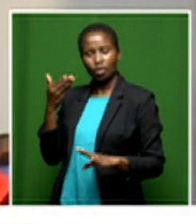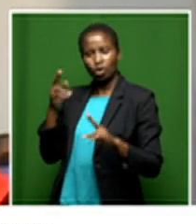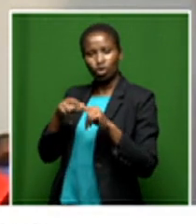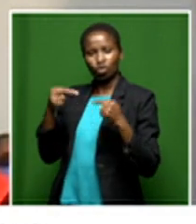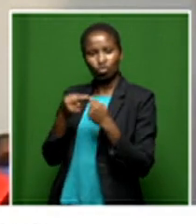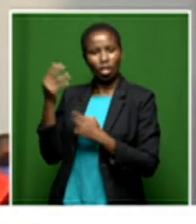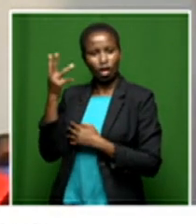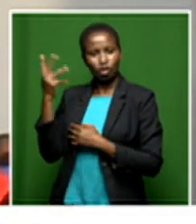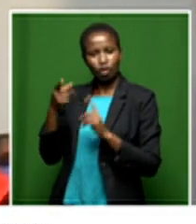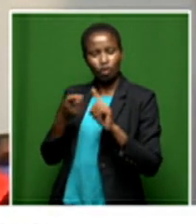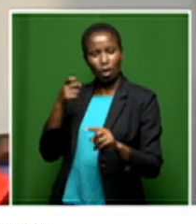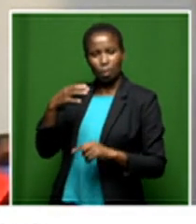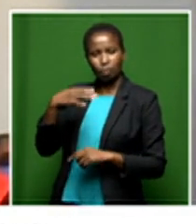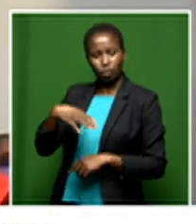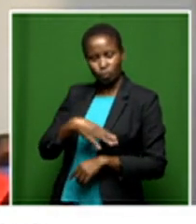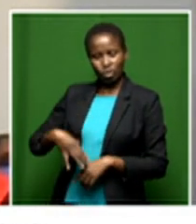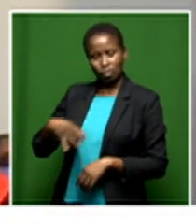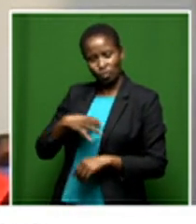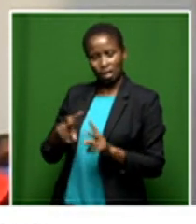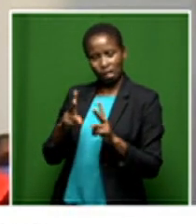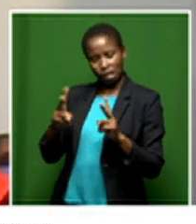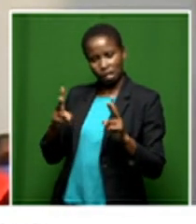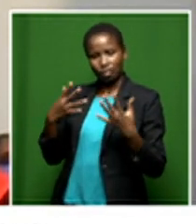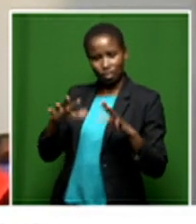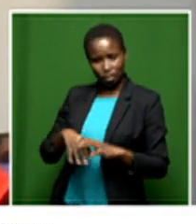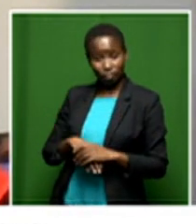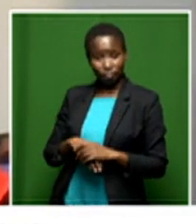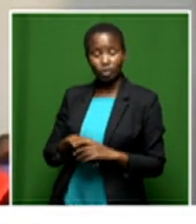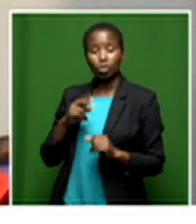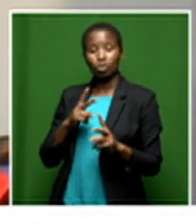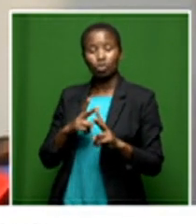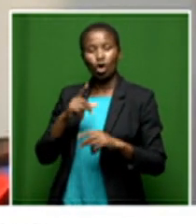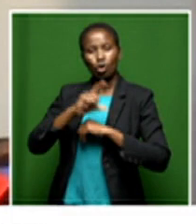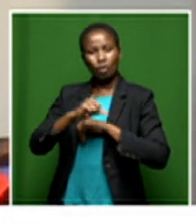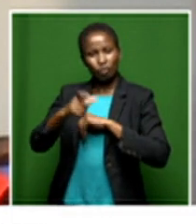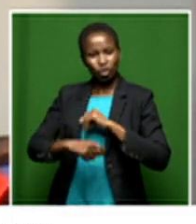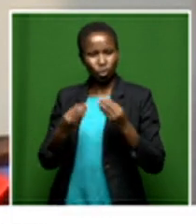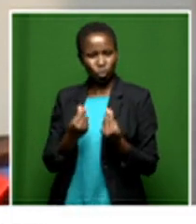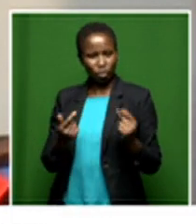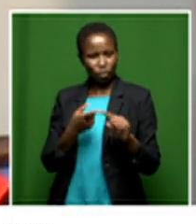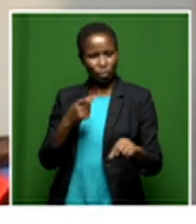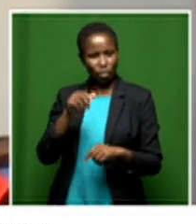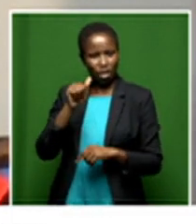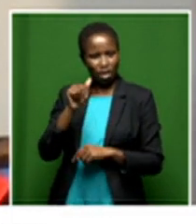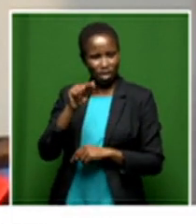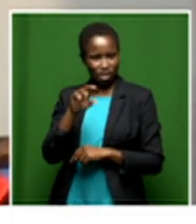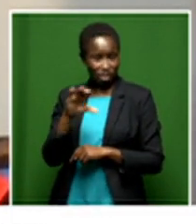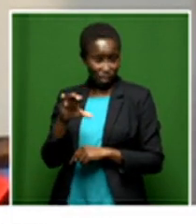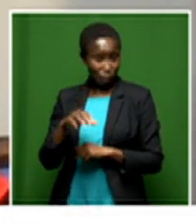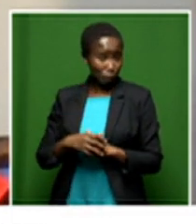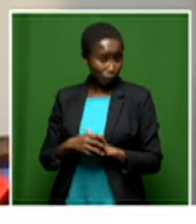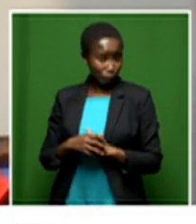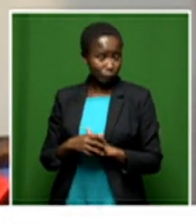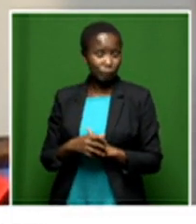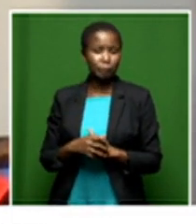by various presidents of this country, also conference resolution of the ANC for a while now, and